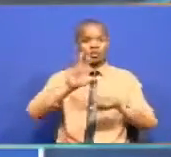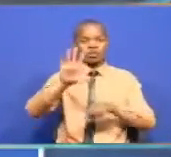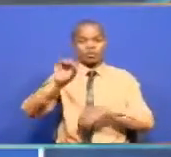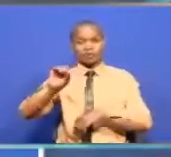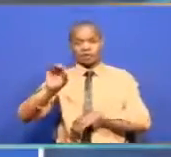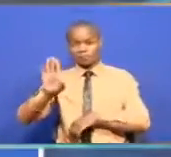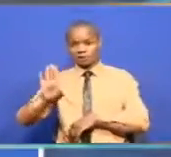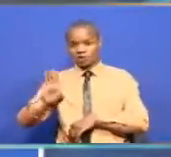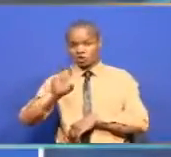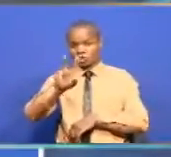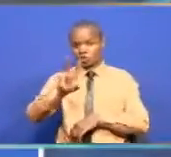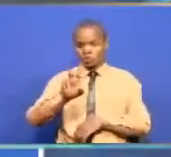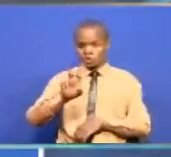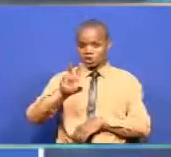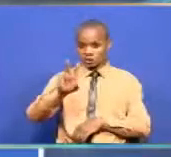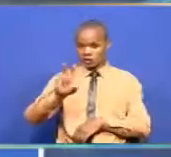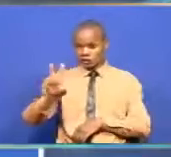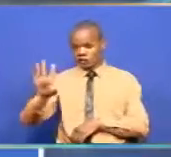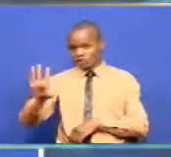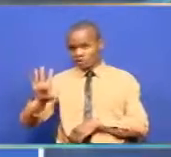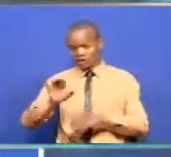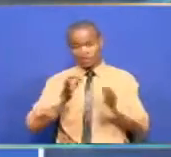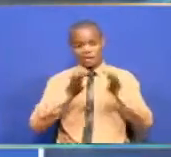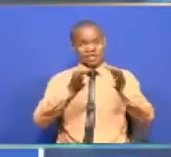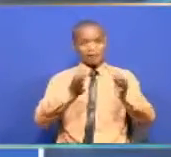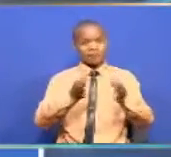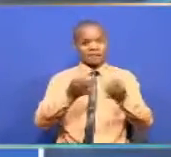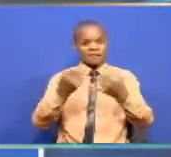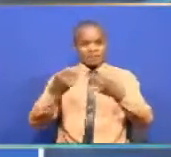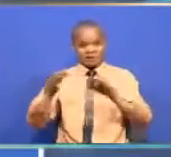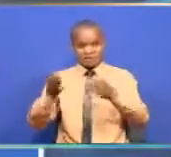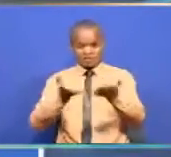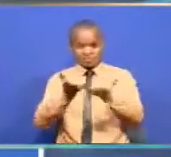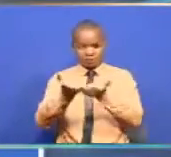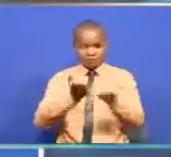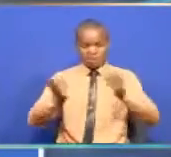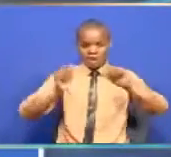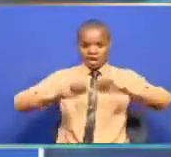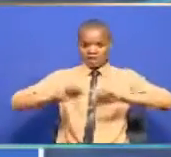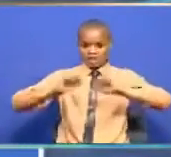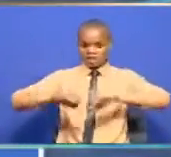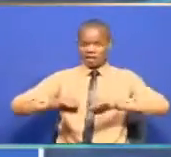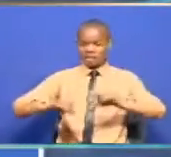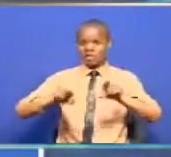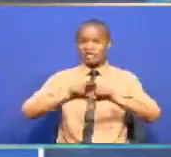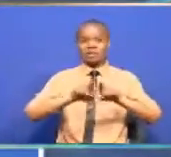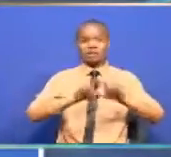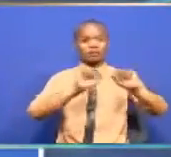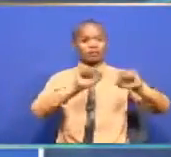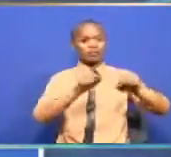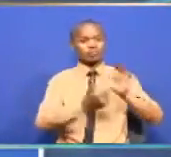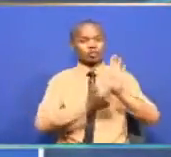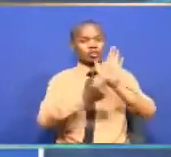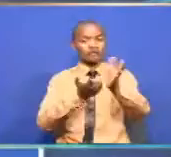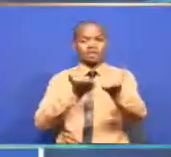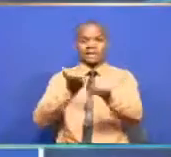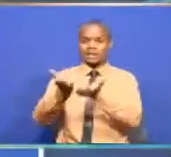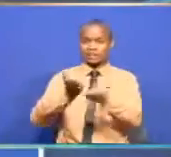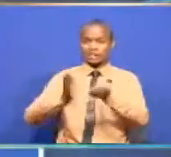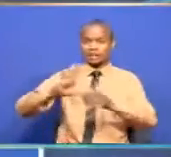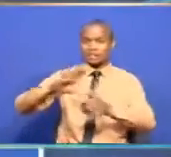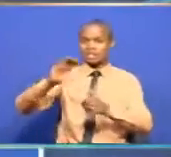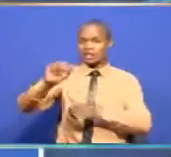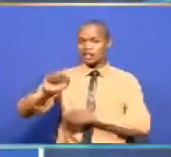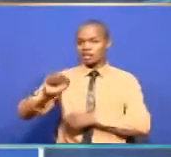by the year 2025. If the free trade agreement deal takes effect, as anticipated, the Trade Cabinet Secretary